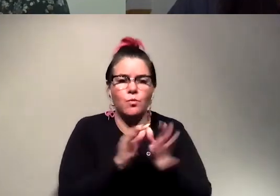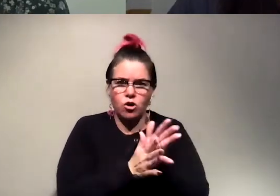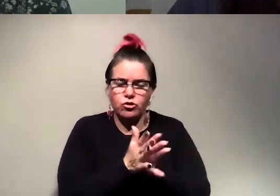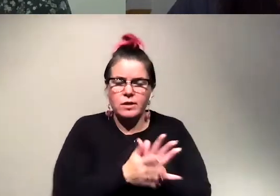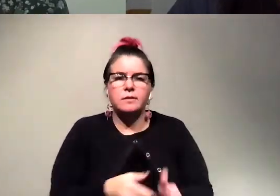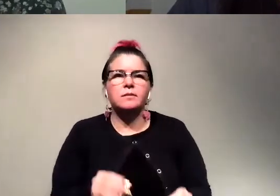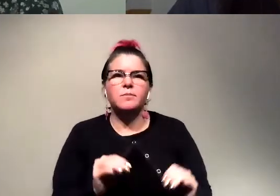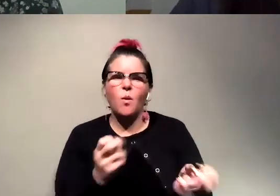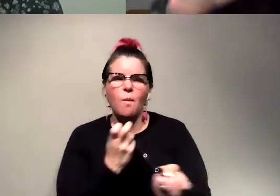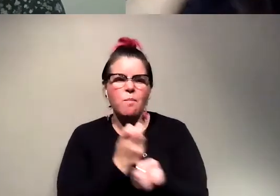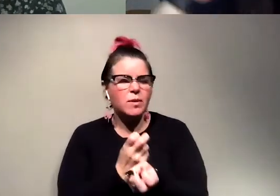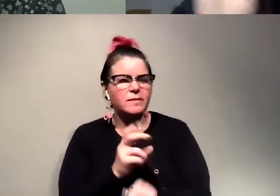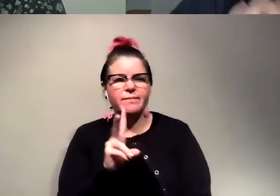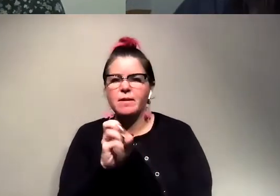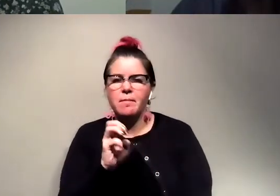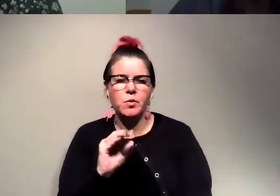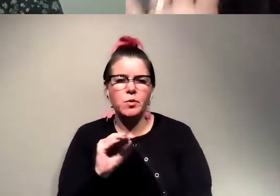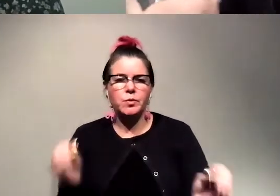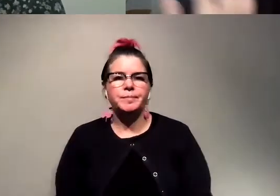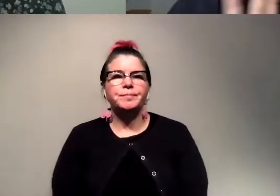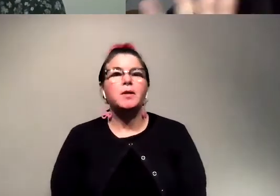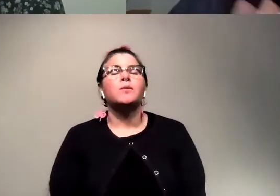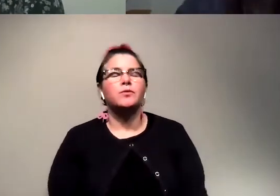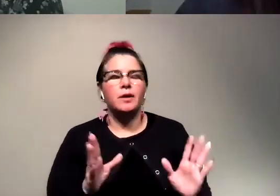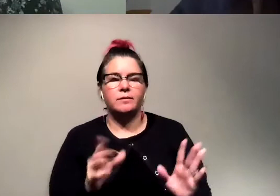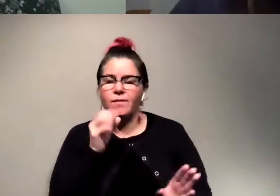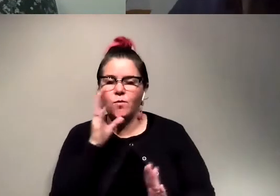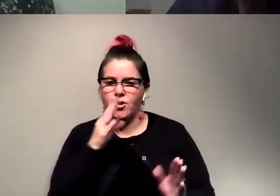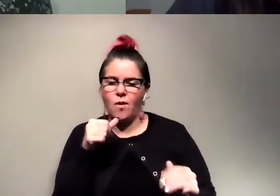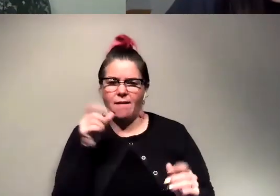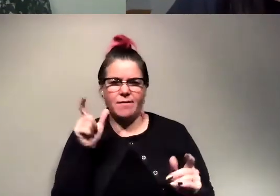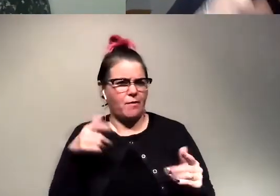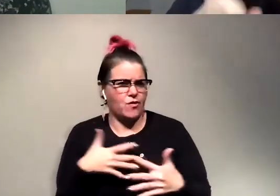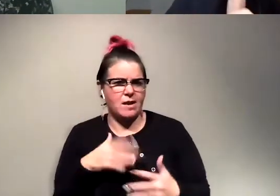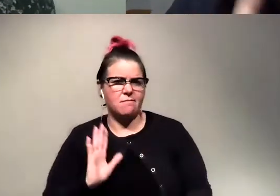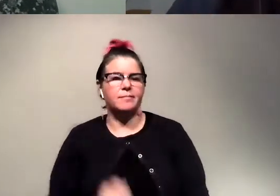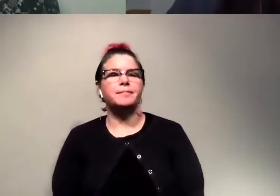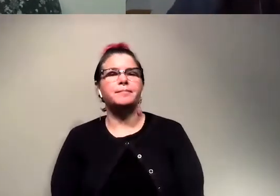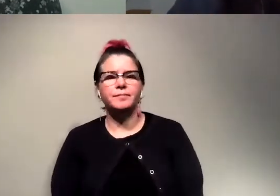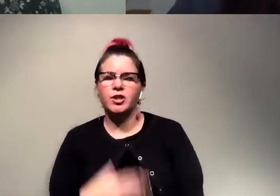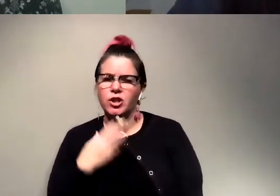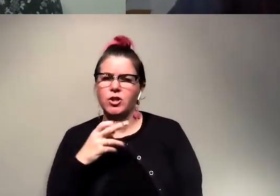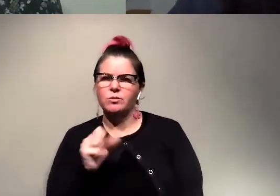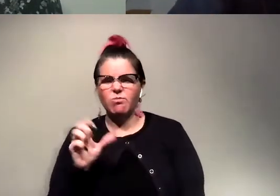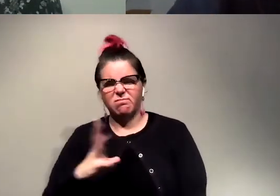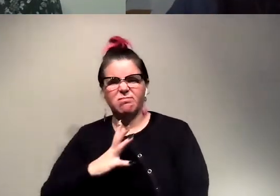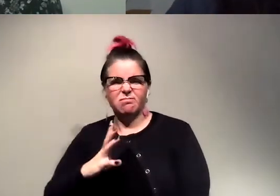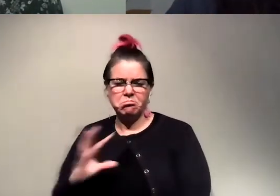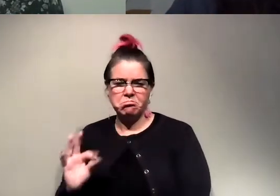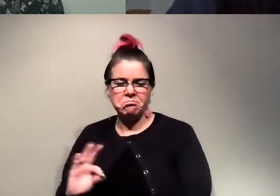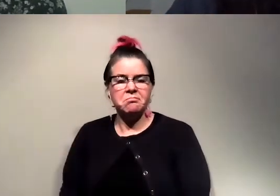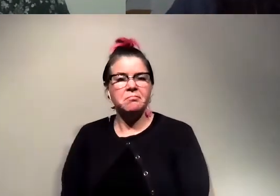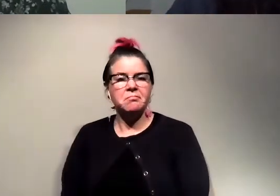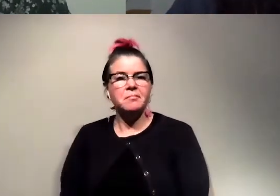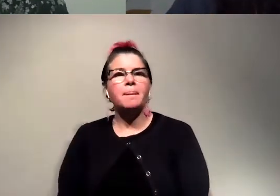poisonous or venomous anoles. Okay, great. So we don't need to be afraid of an anole. That's excellent news. Yeah. No, they're fine. They will